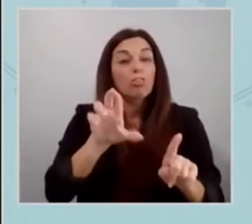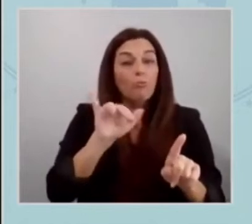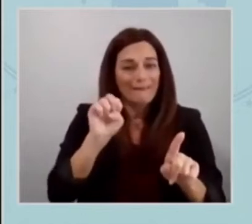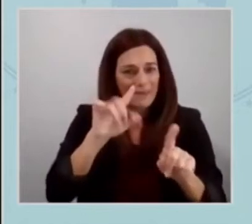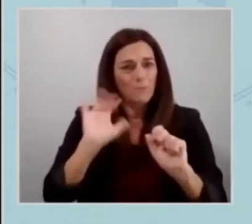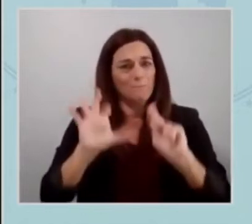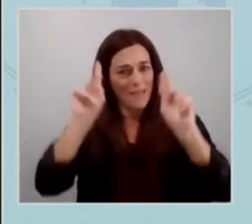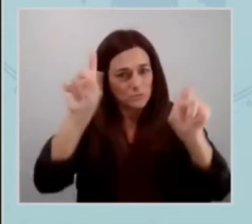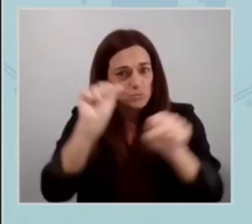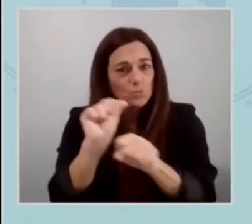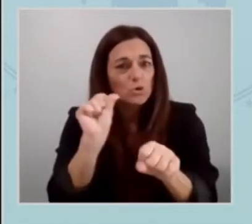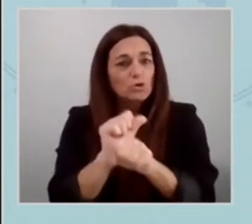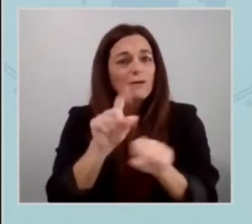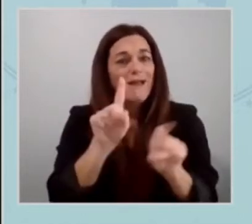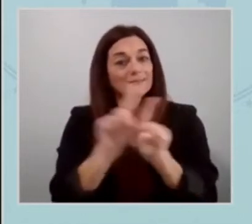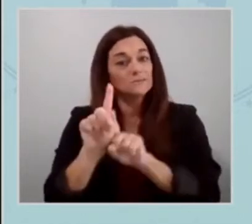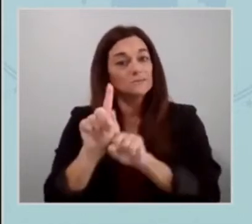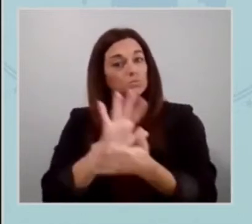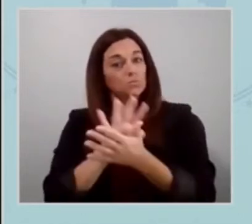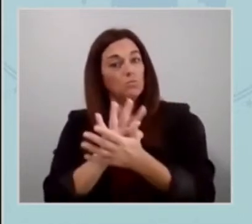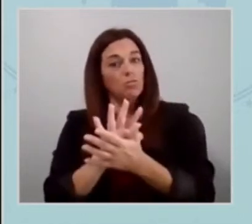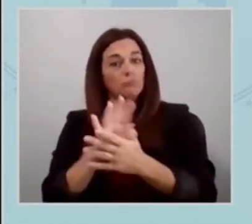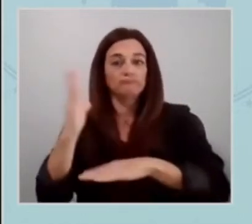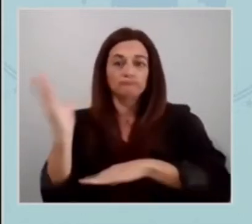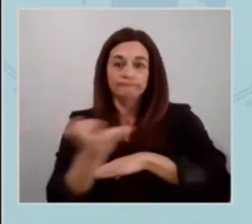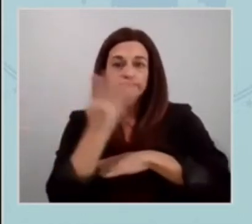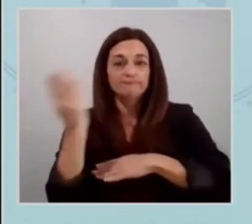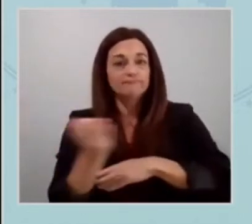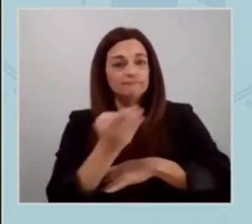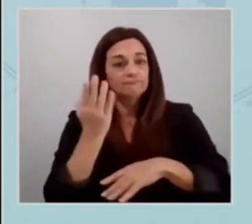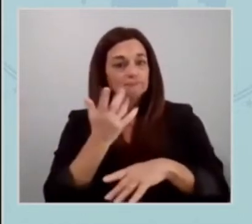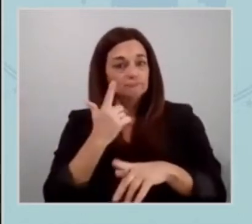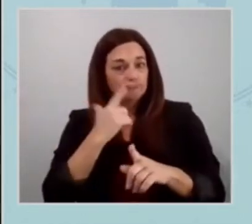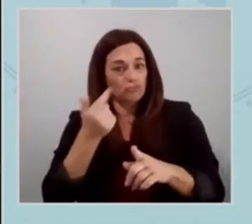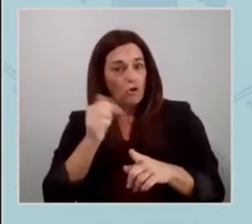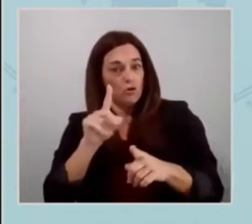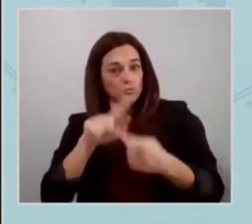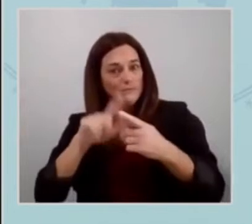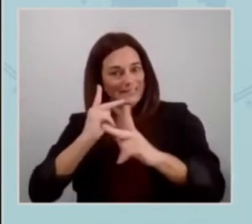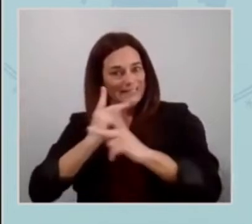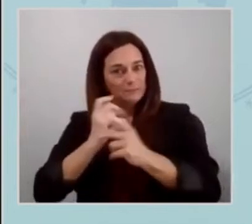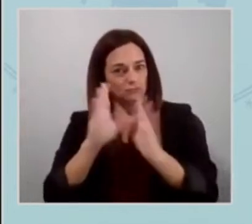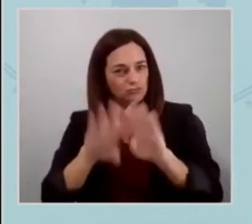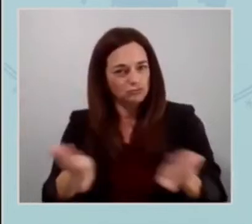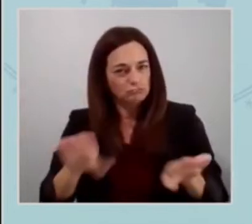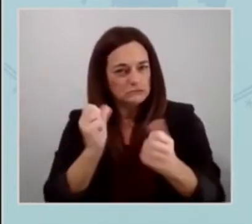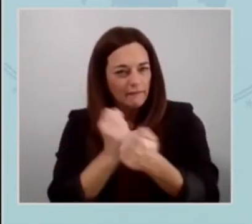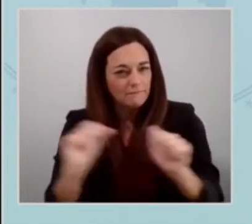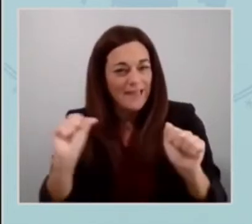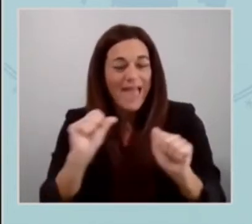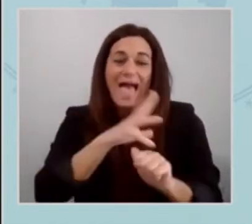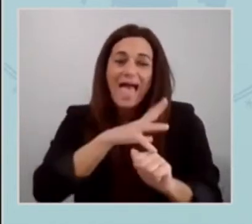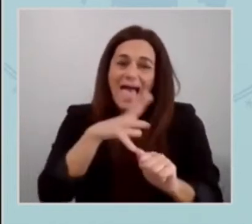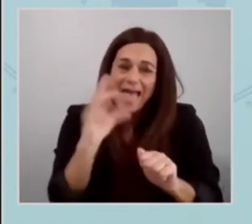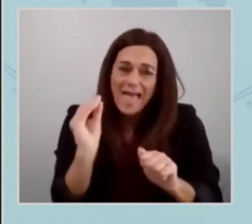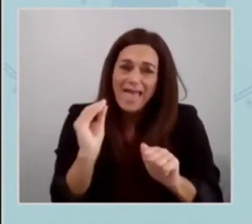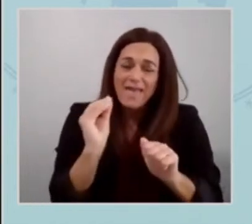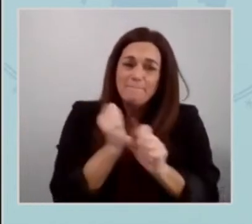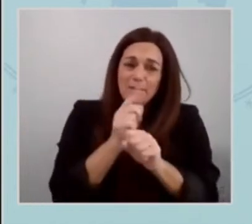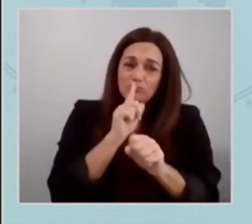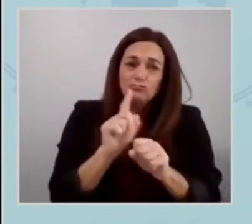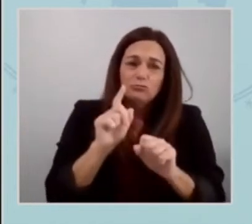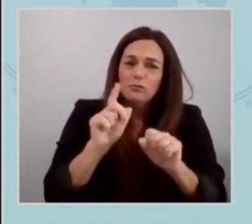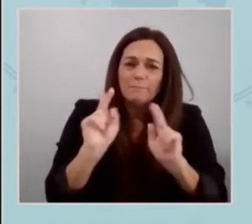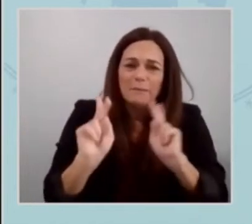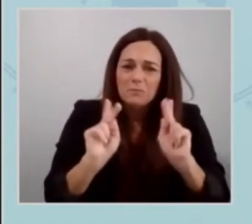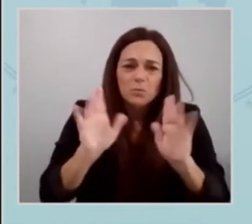states and cities the funding so workers like Lori can go back to work as their job as a school crossing guard, keeping children safe.